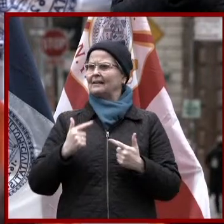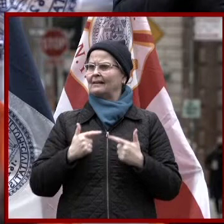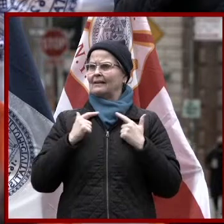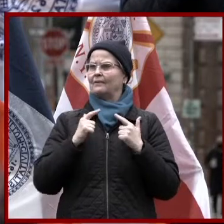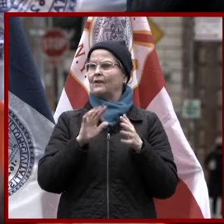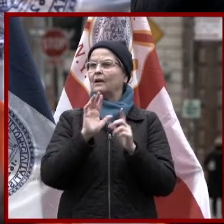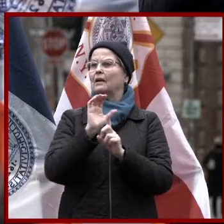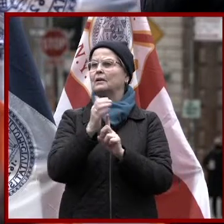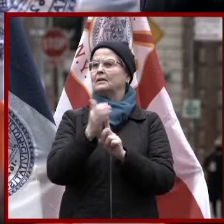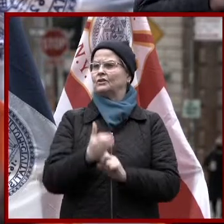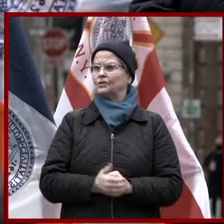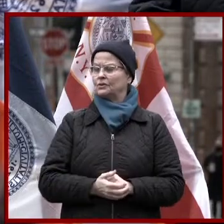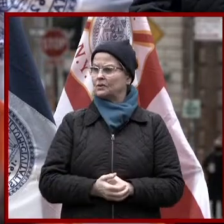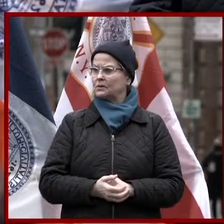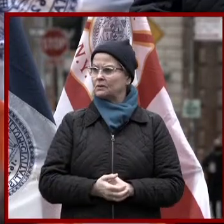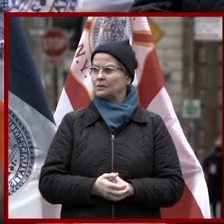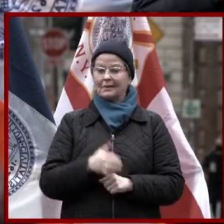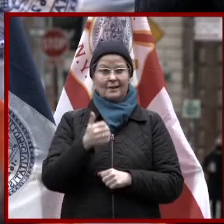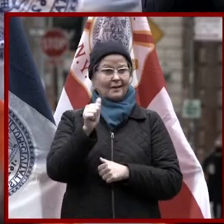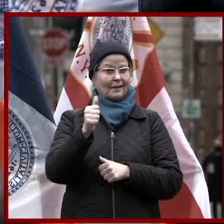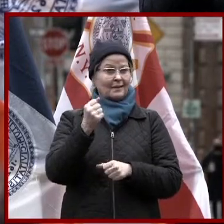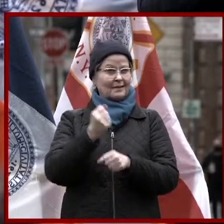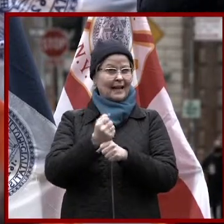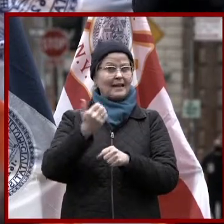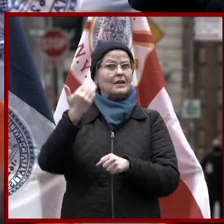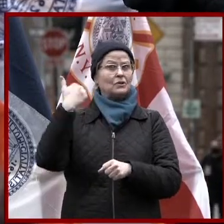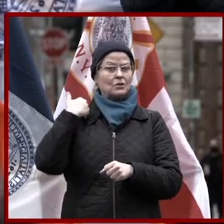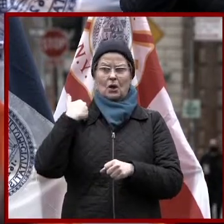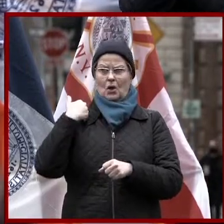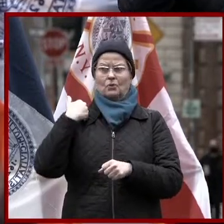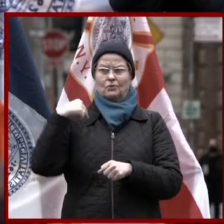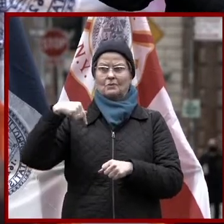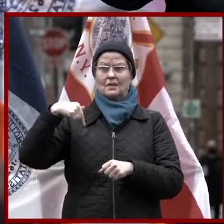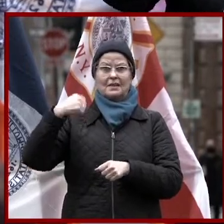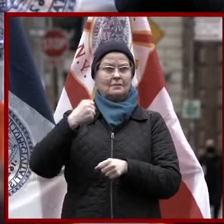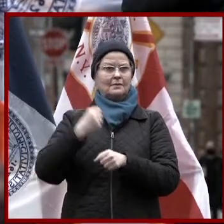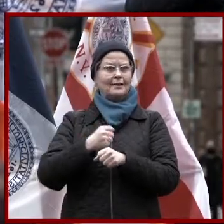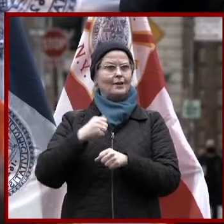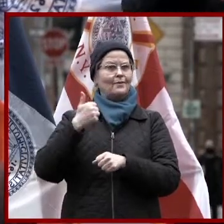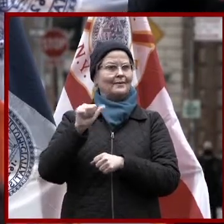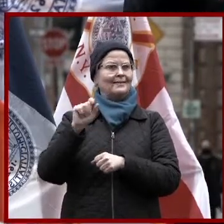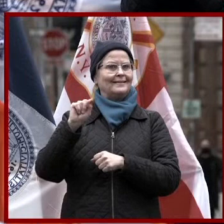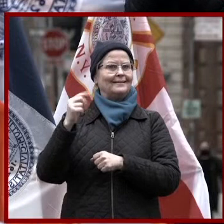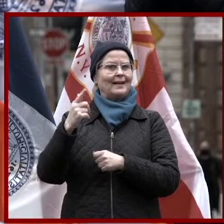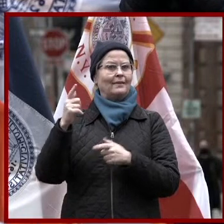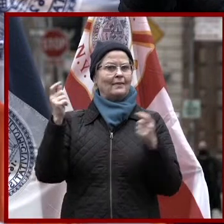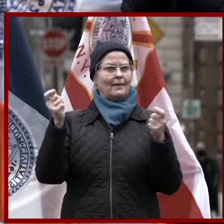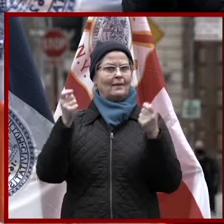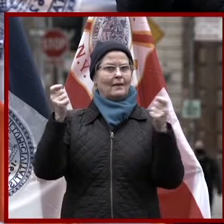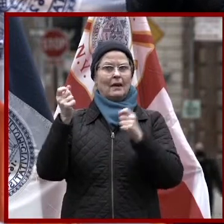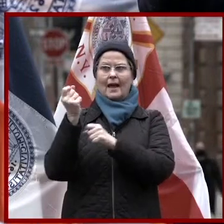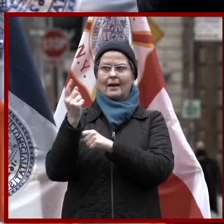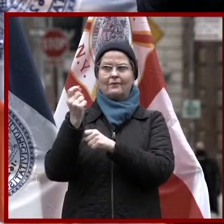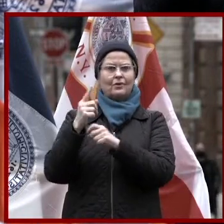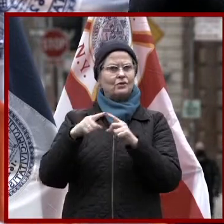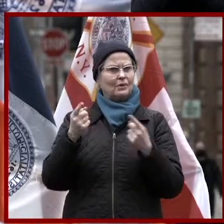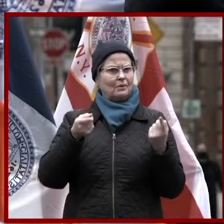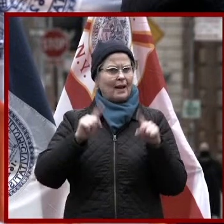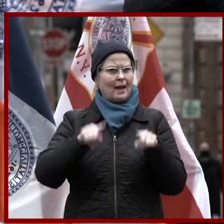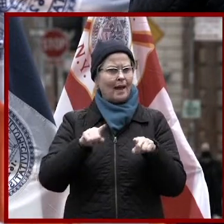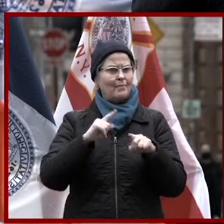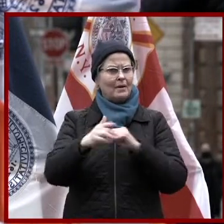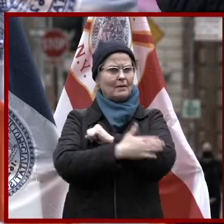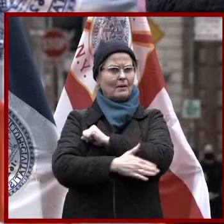has happened 10 years ago, and this is the 10th anniversary of a tragedy that happened in the country of